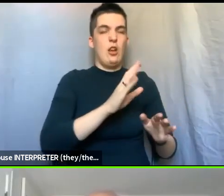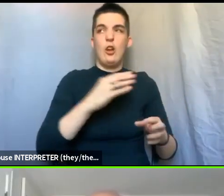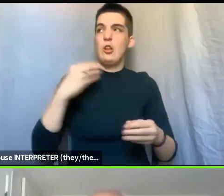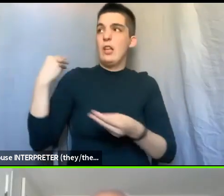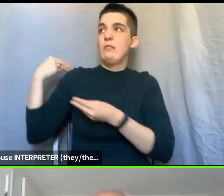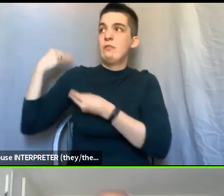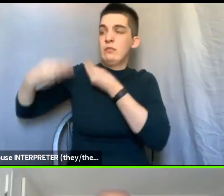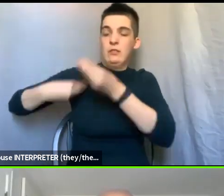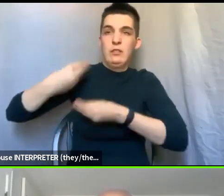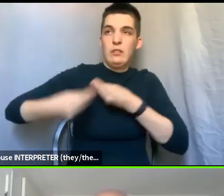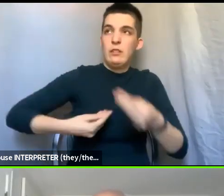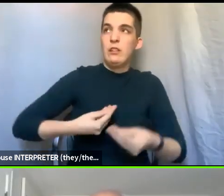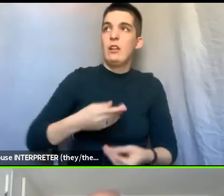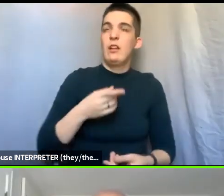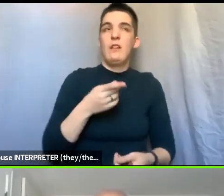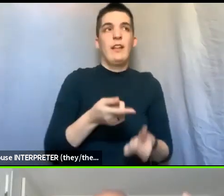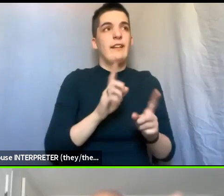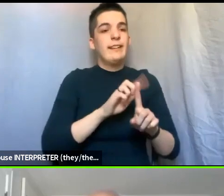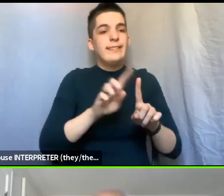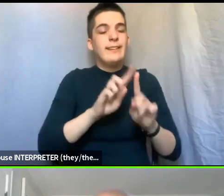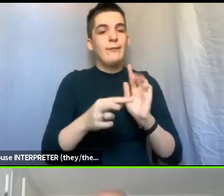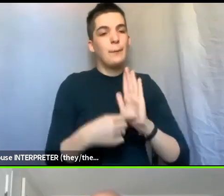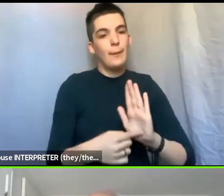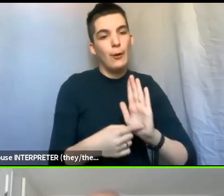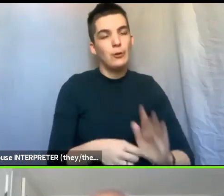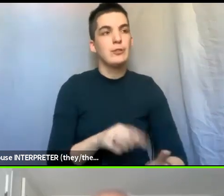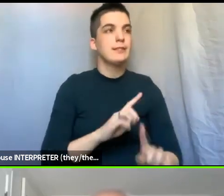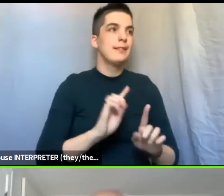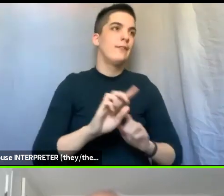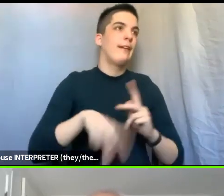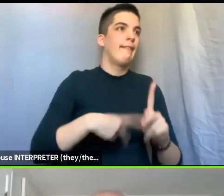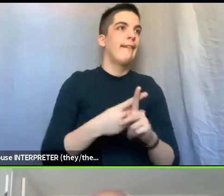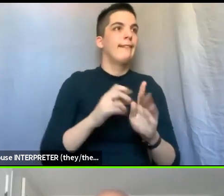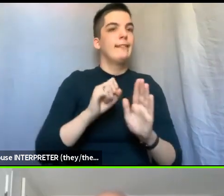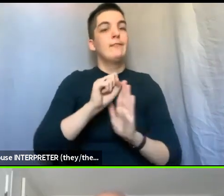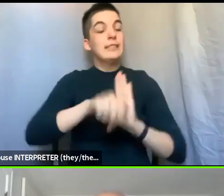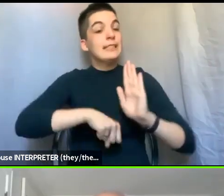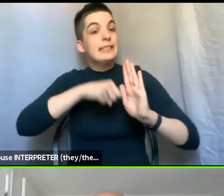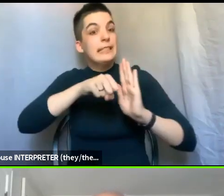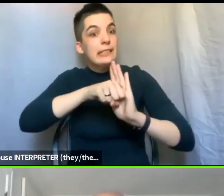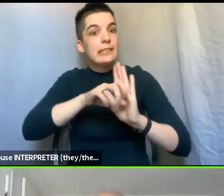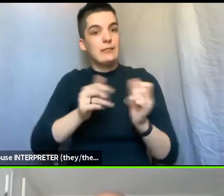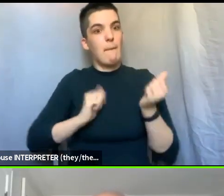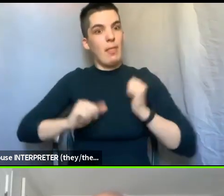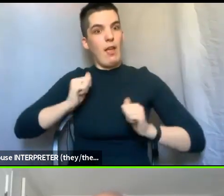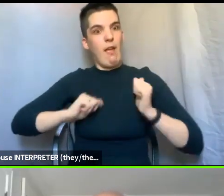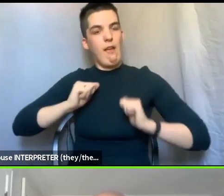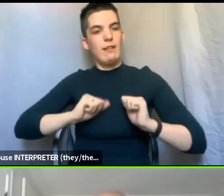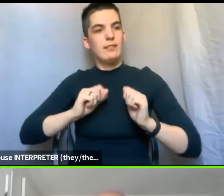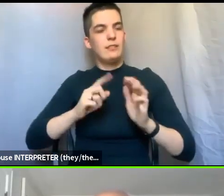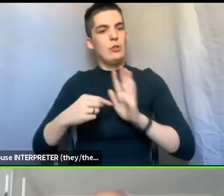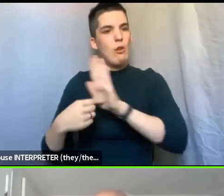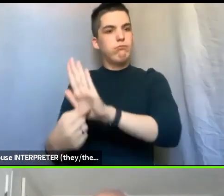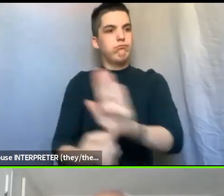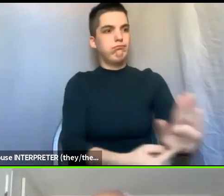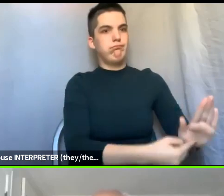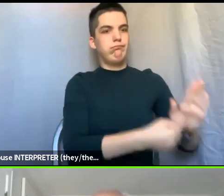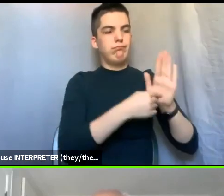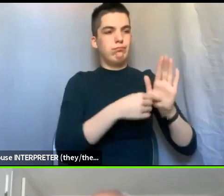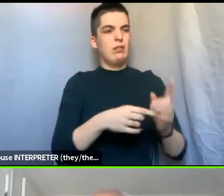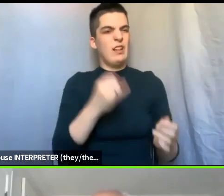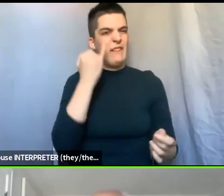models, the kinds of seasons you put together. You know, if you can take this time to rethink all of